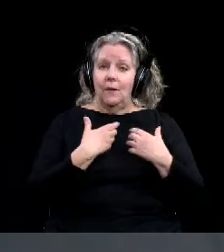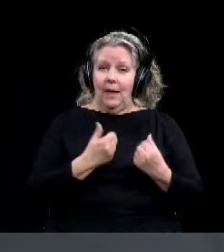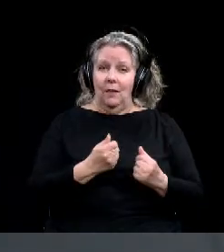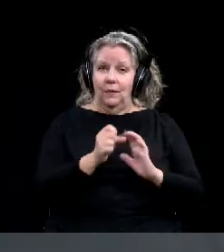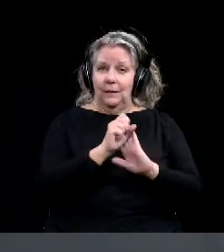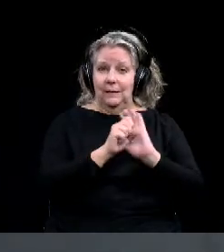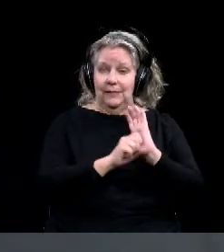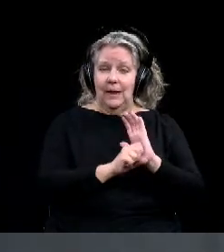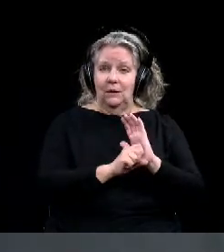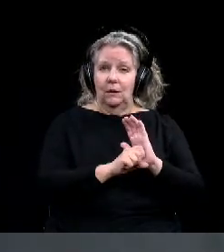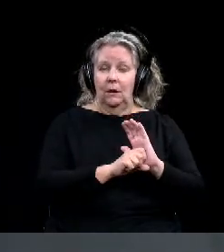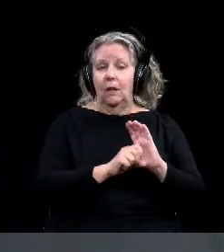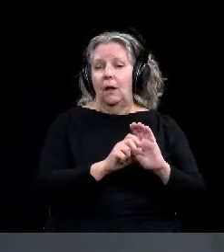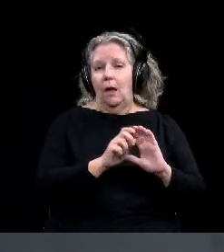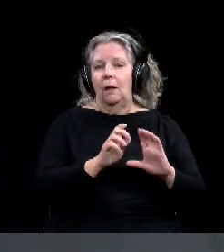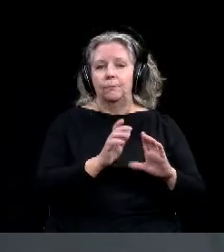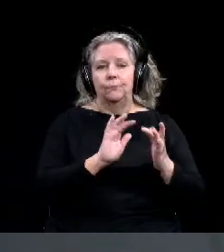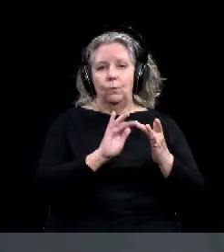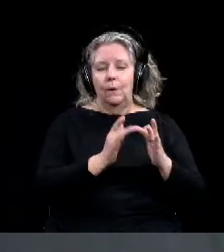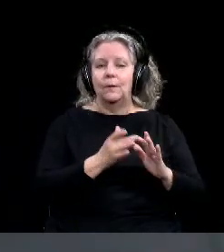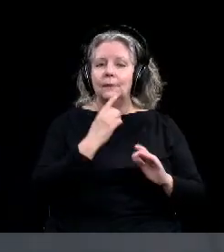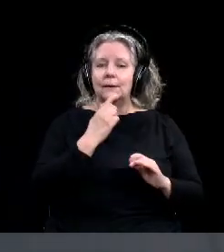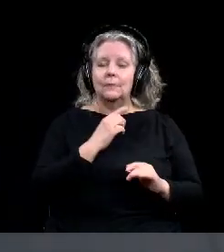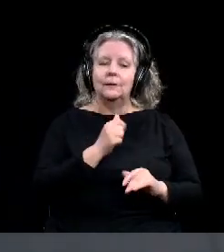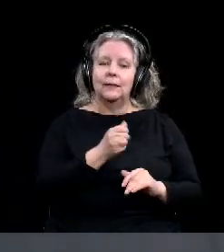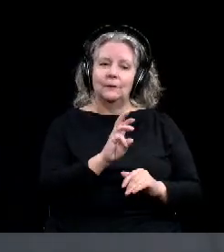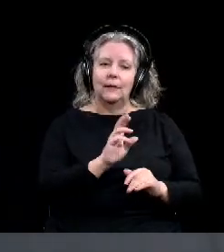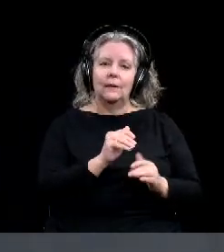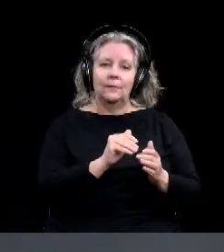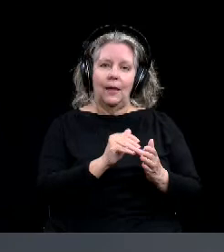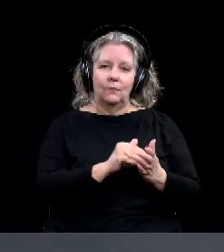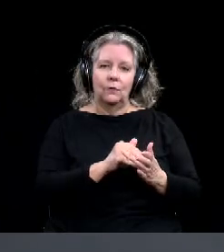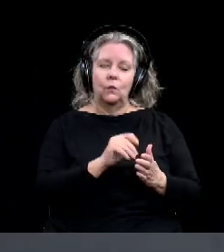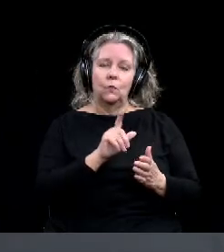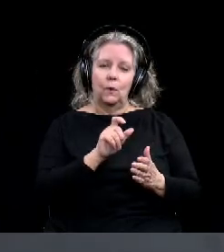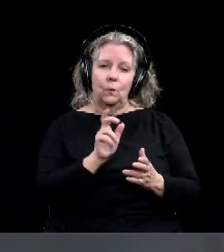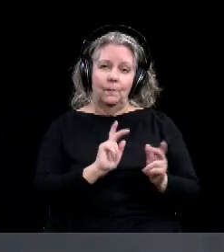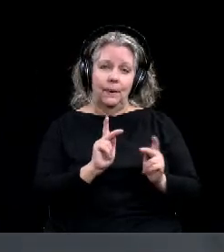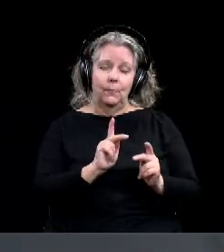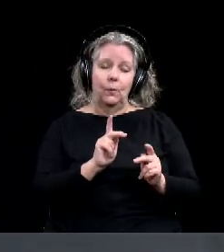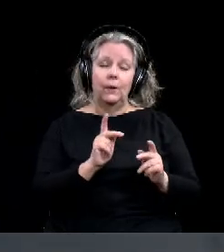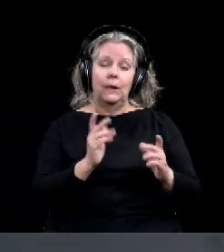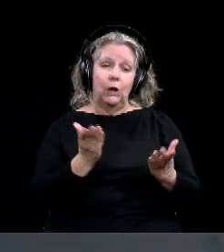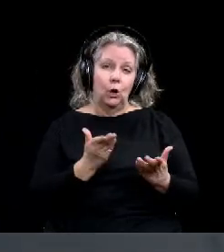16,621 people in McLennan County have received their first dose, and